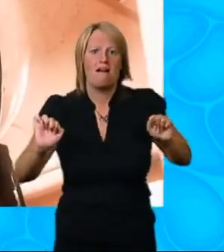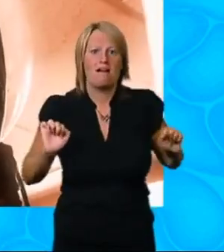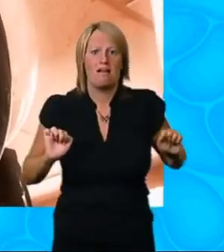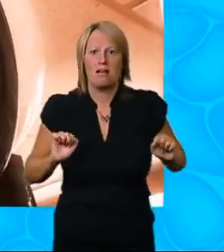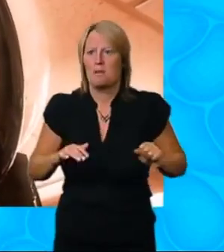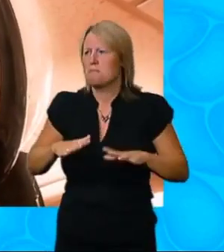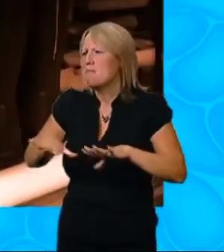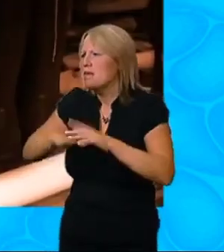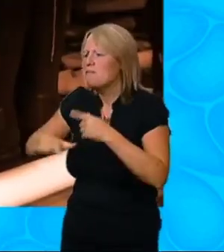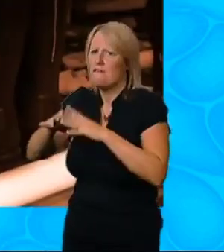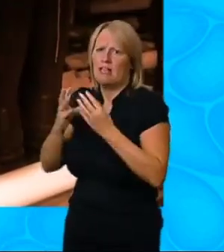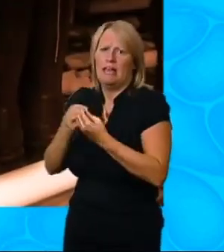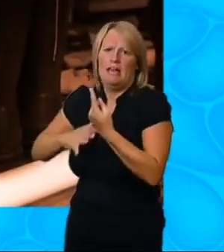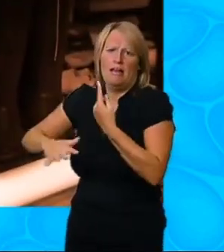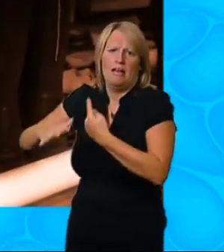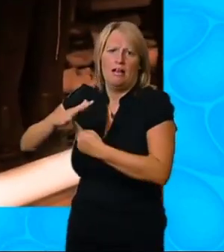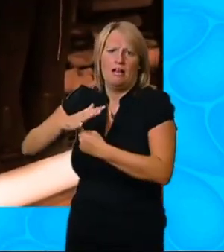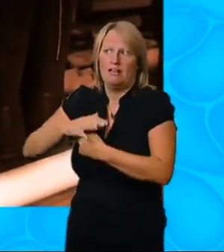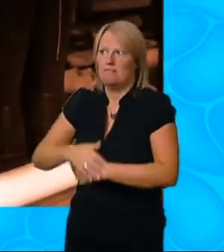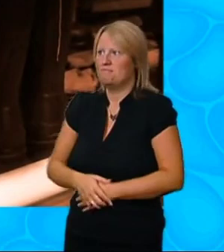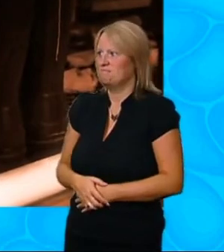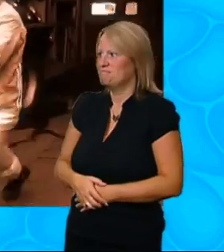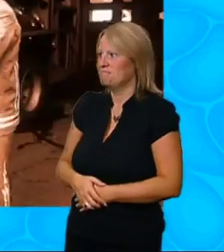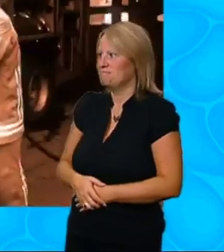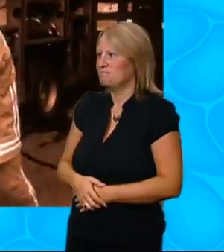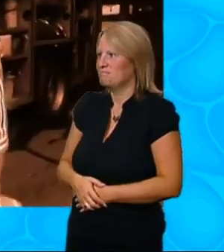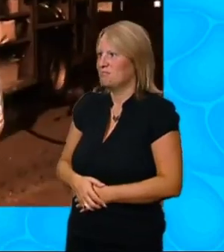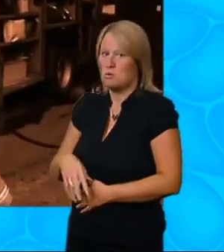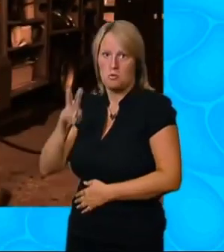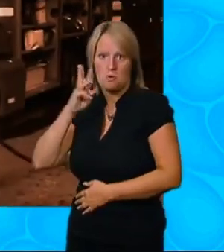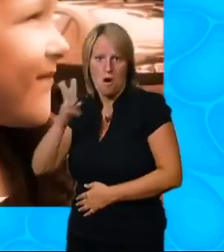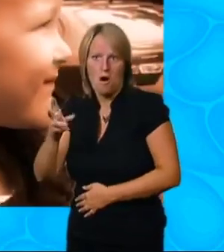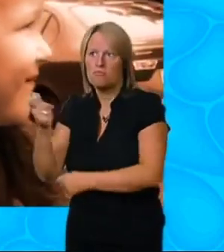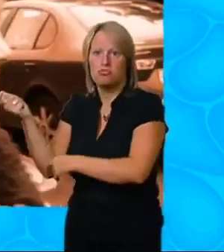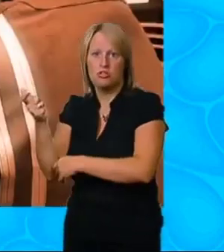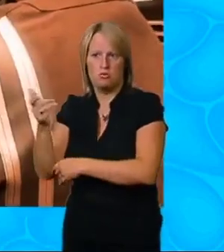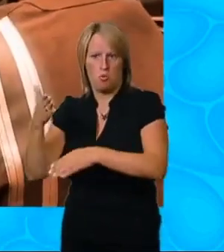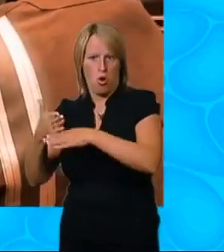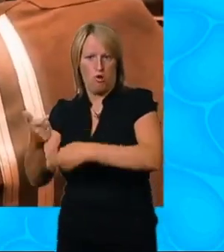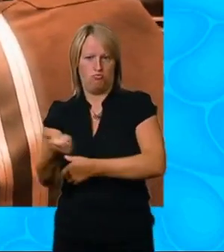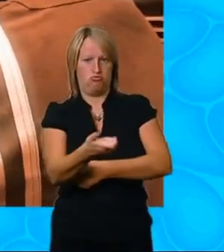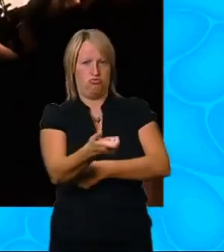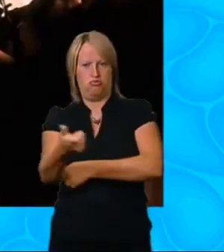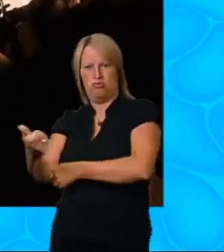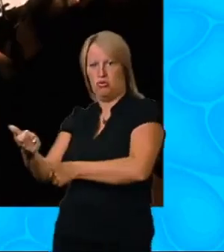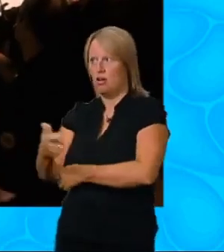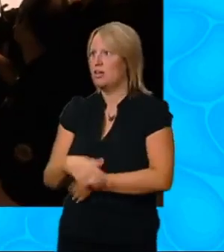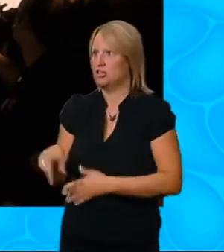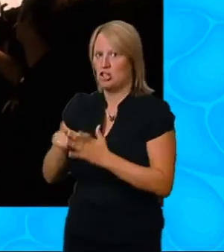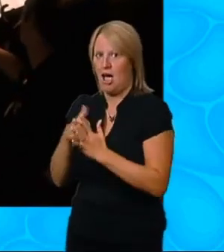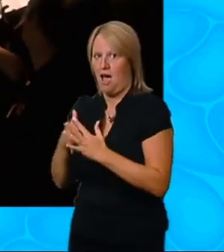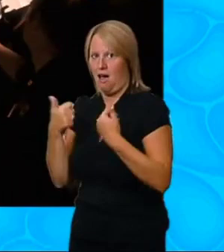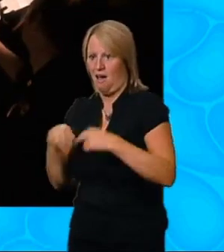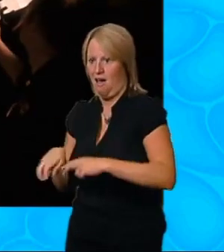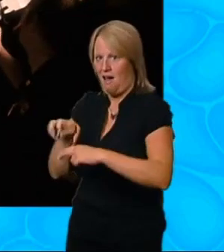There really was a place for everything. Later we watched the firefighters as they practiced and Jack got to